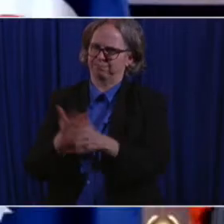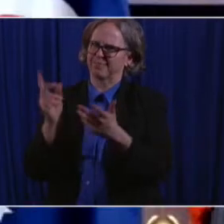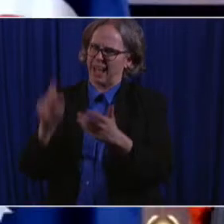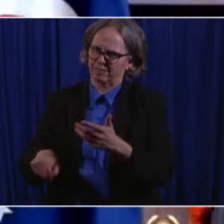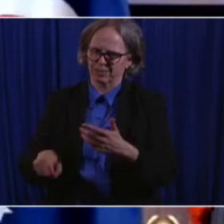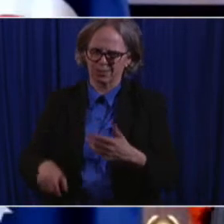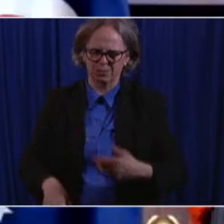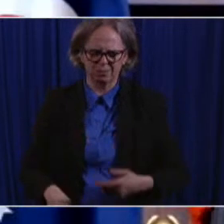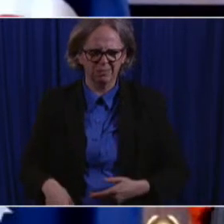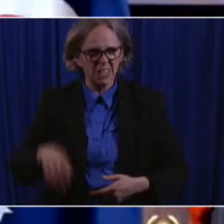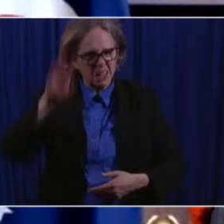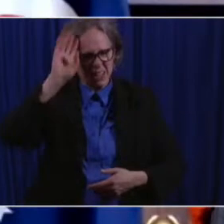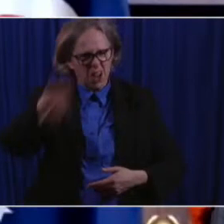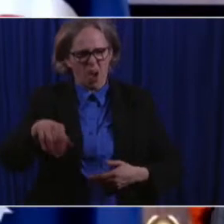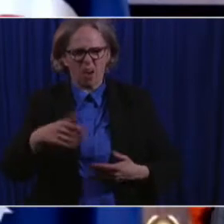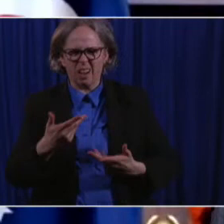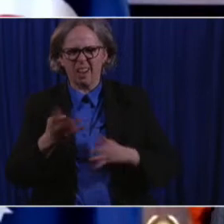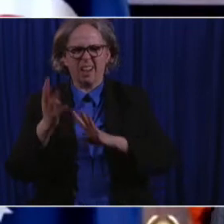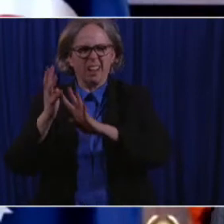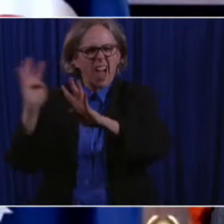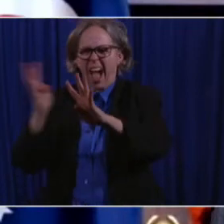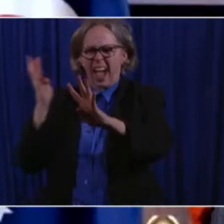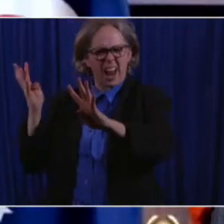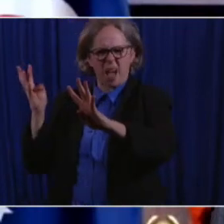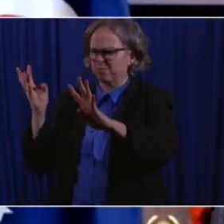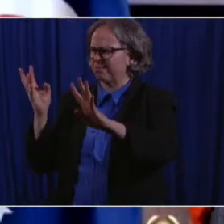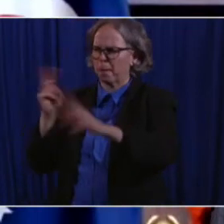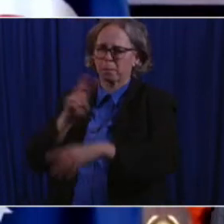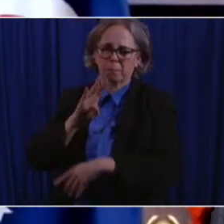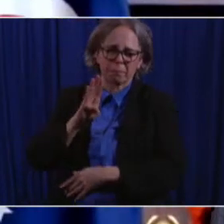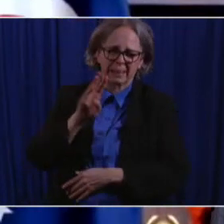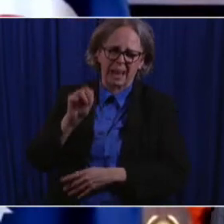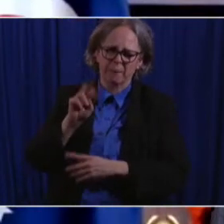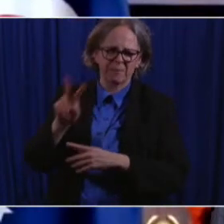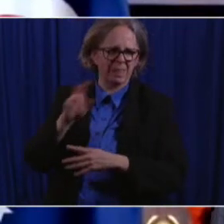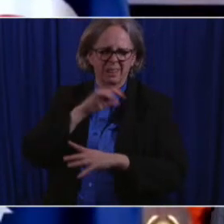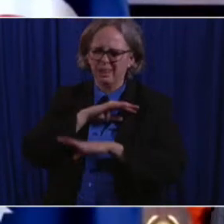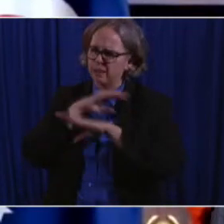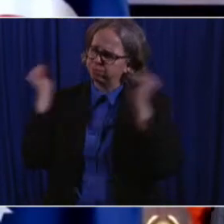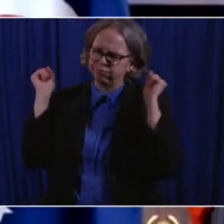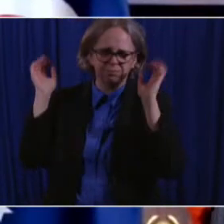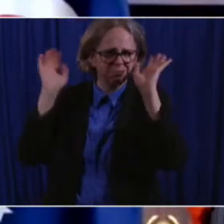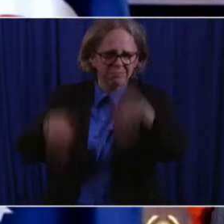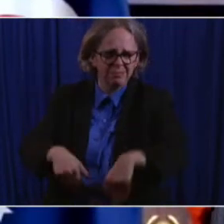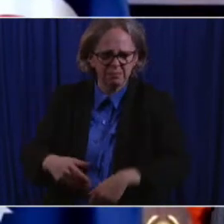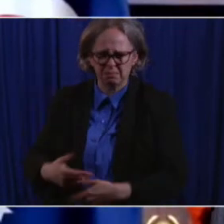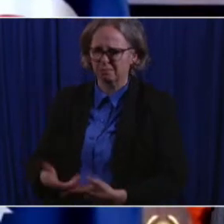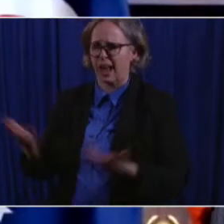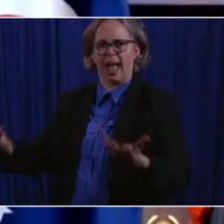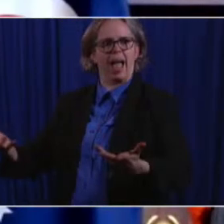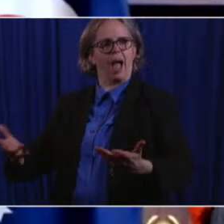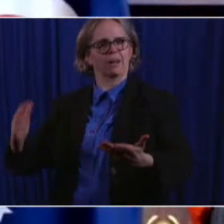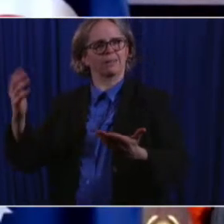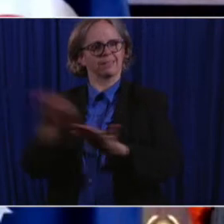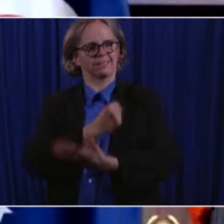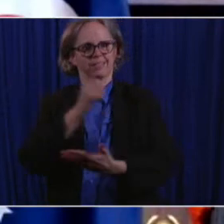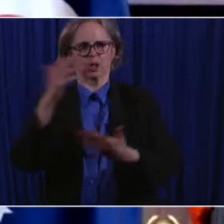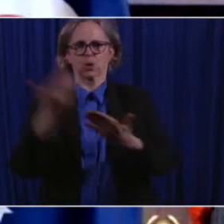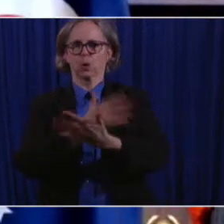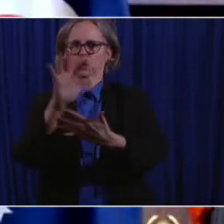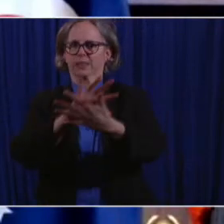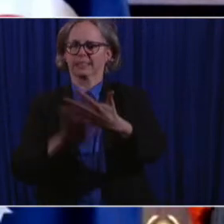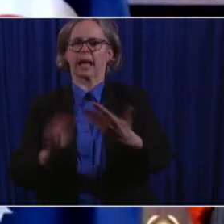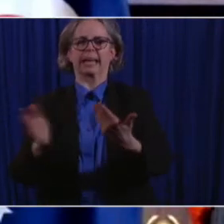or trying to figure out the website. And this redesign will make it easier for you to do all of those things. I want to